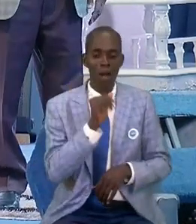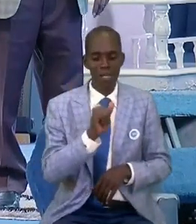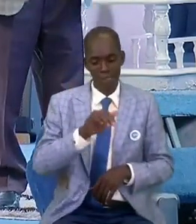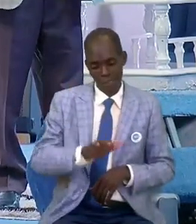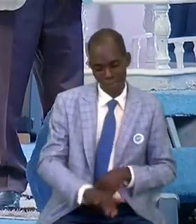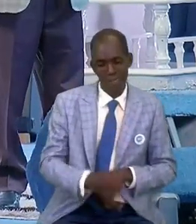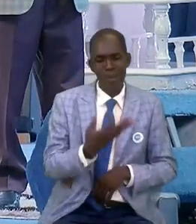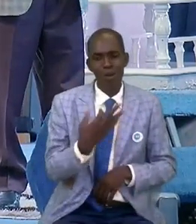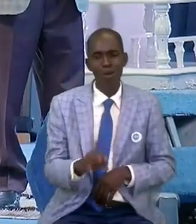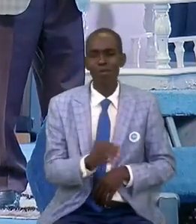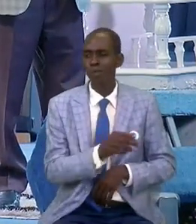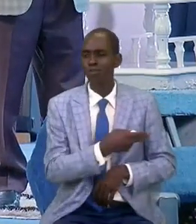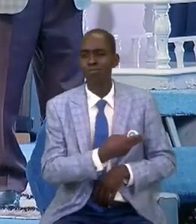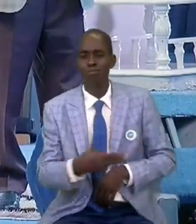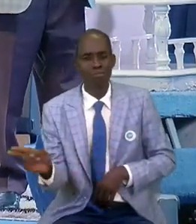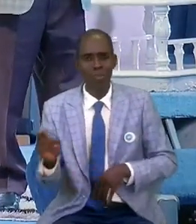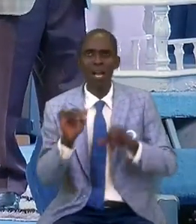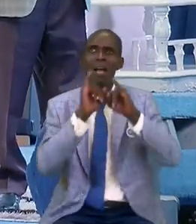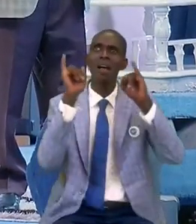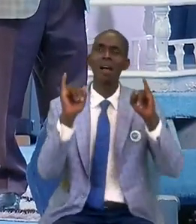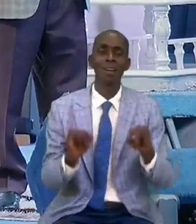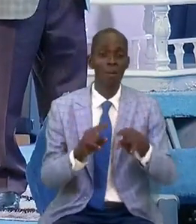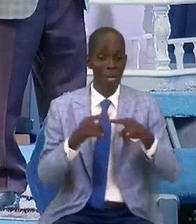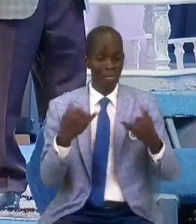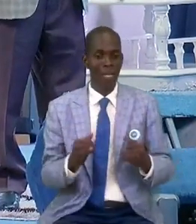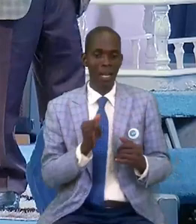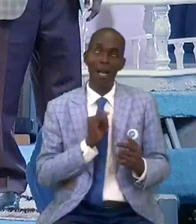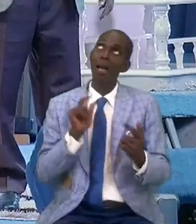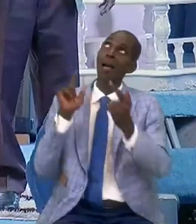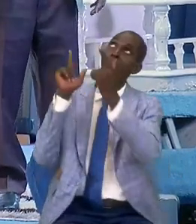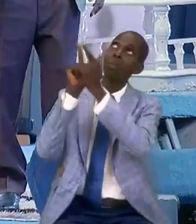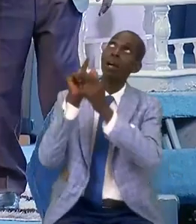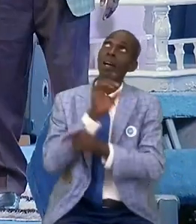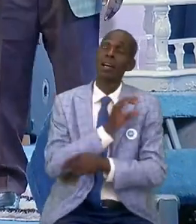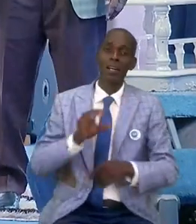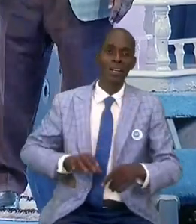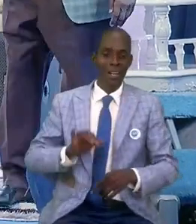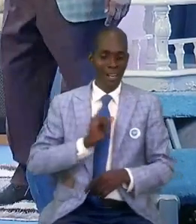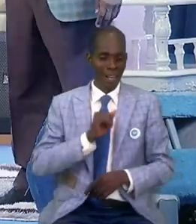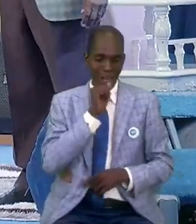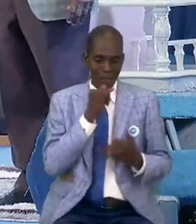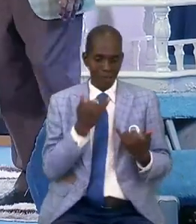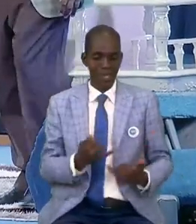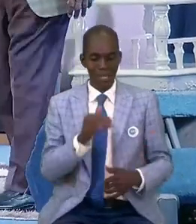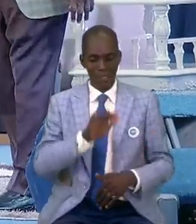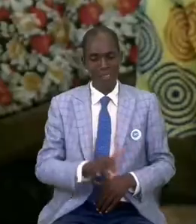Christ. I'm a child of God, and he changed everything. Tonight for